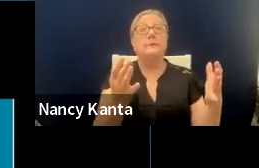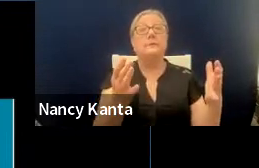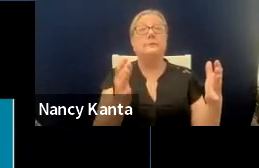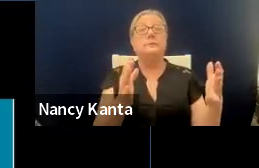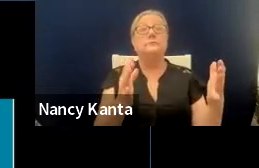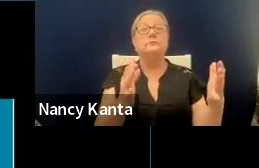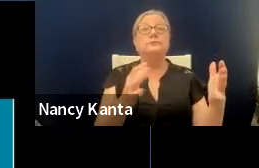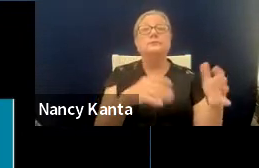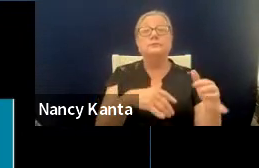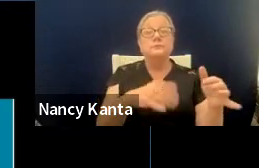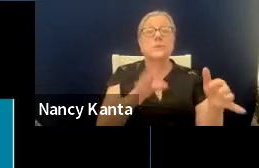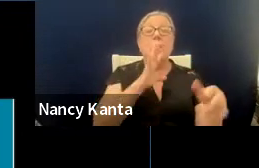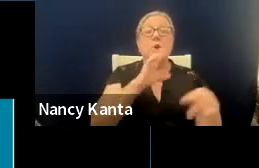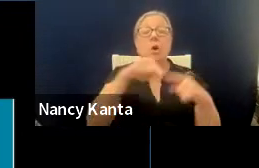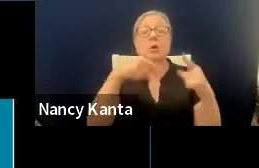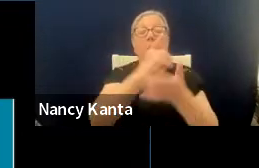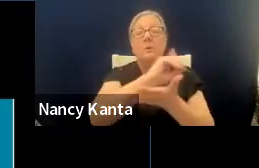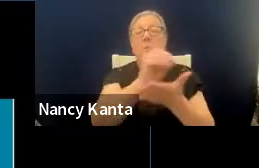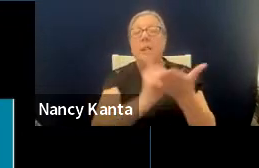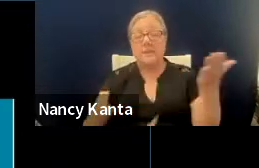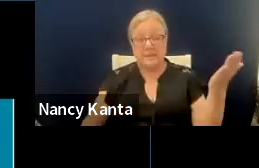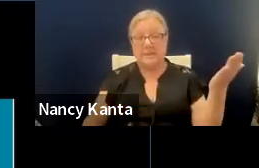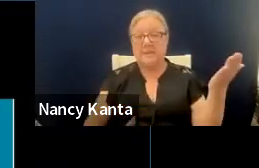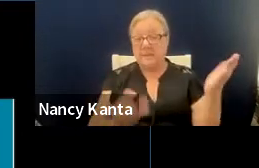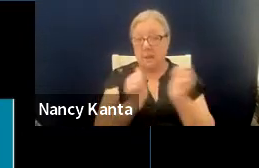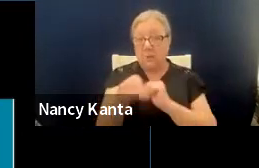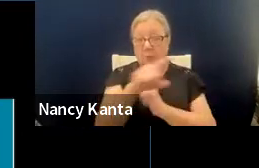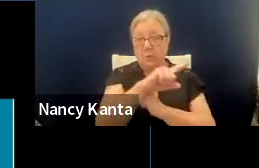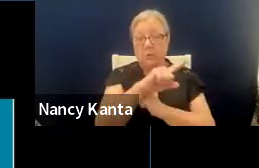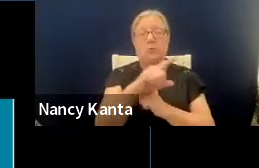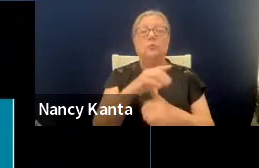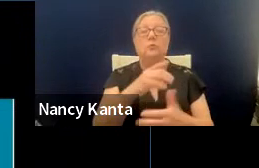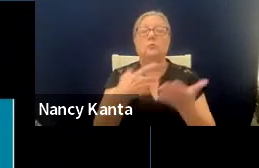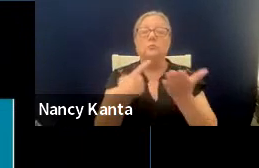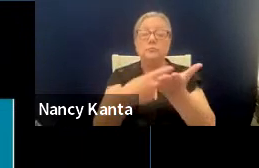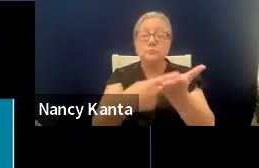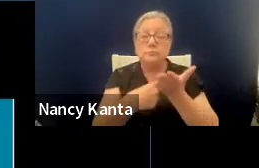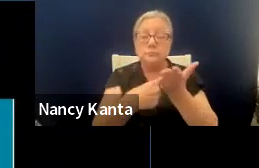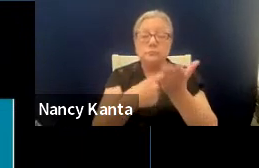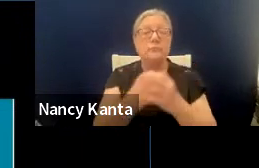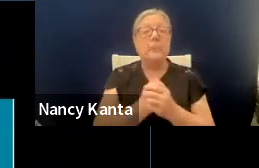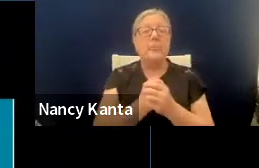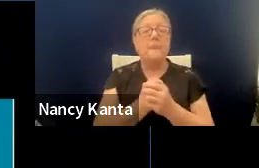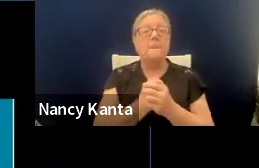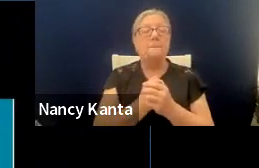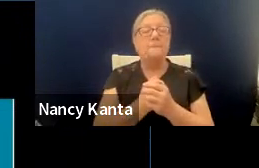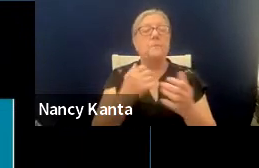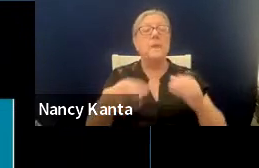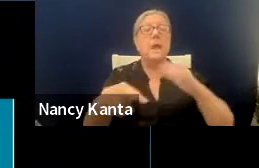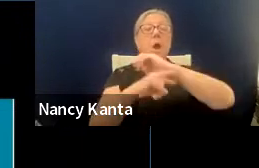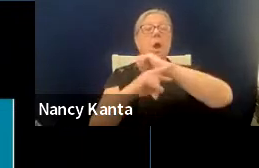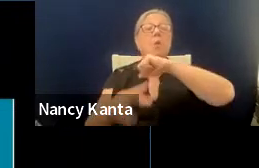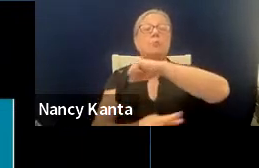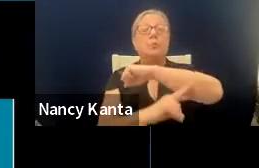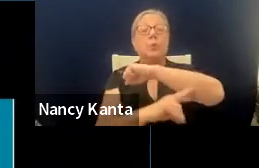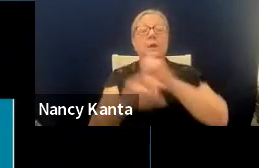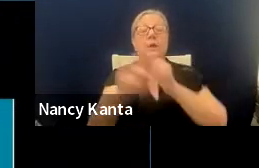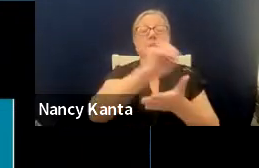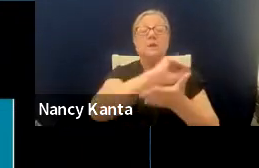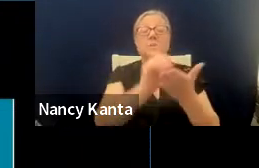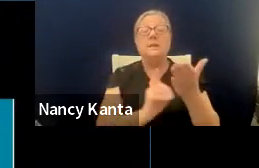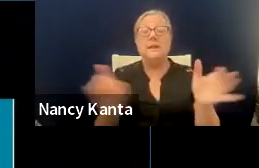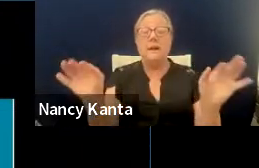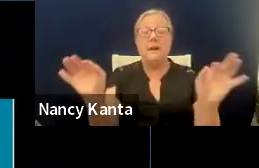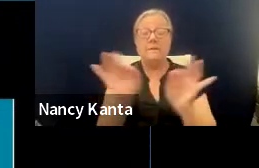this design with you. And what we'd like to start with today is really looking at bridge design values. So this